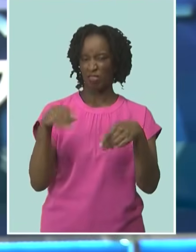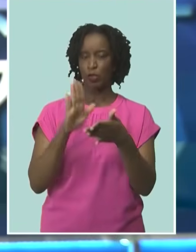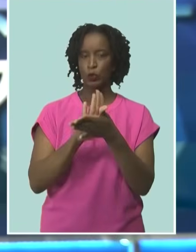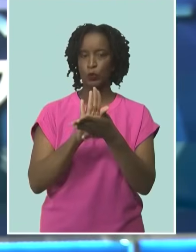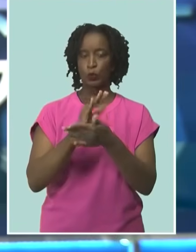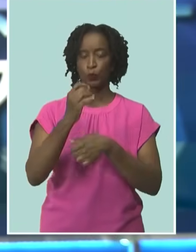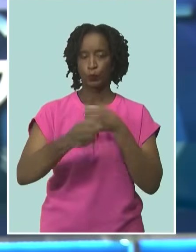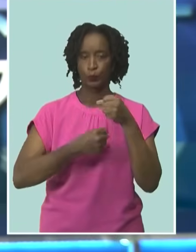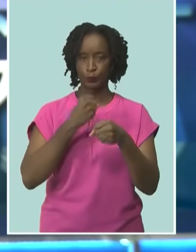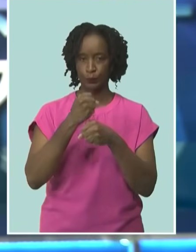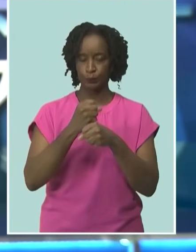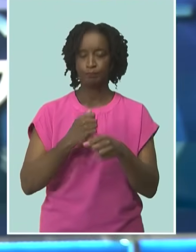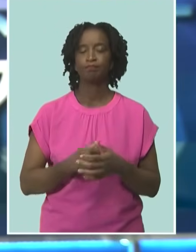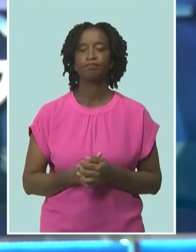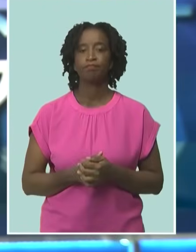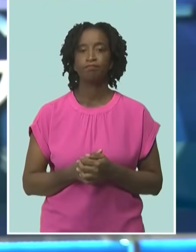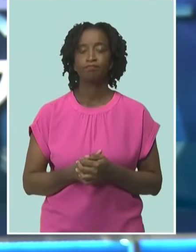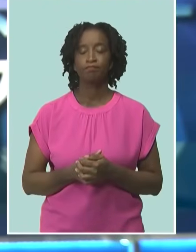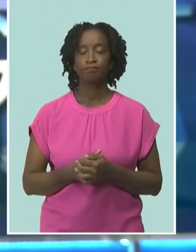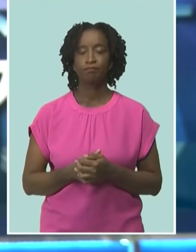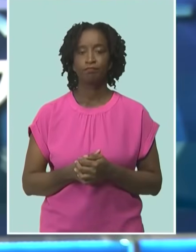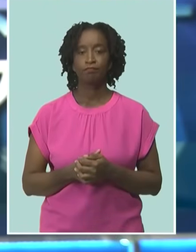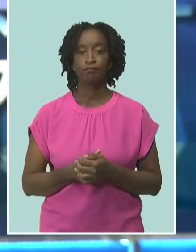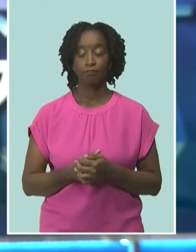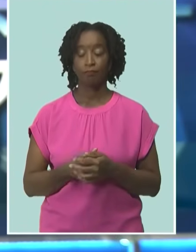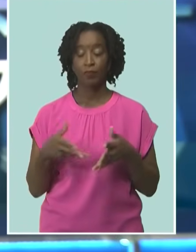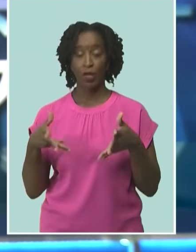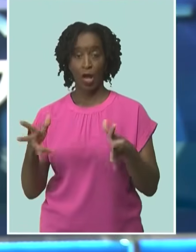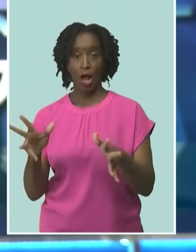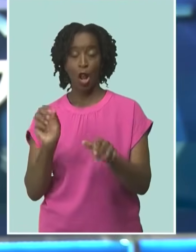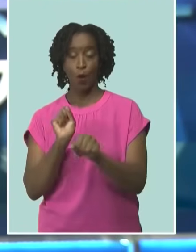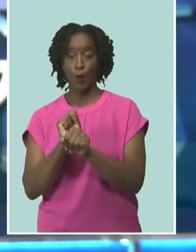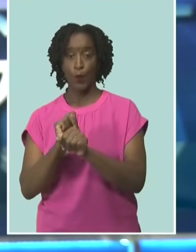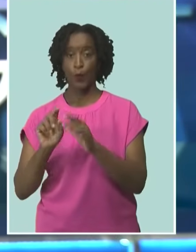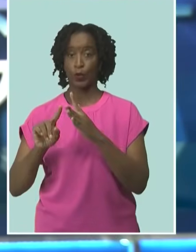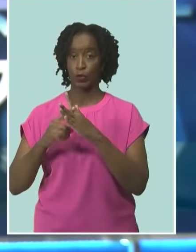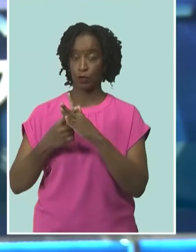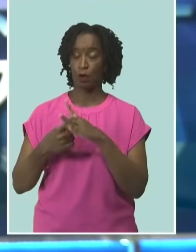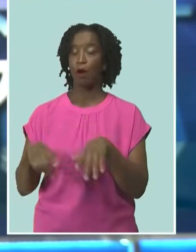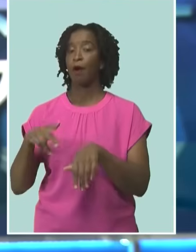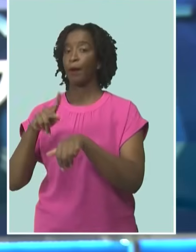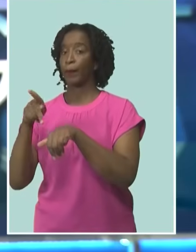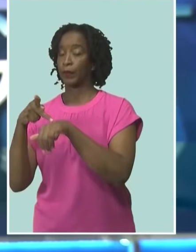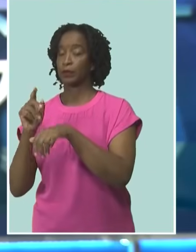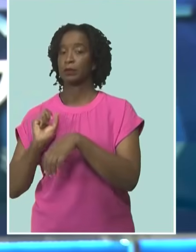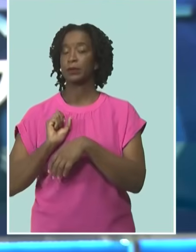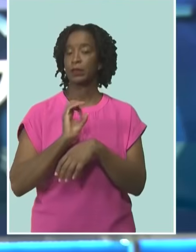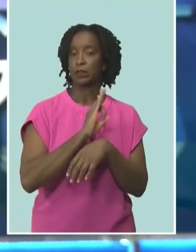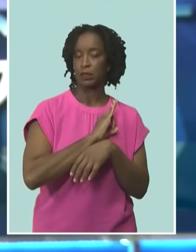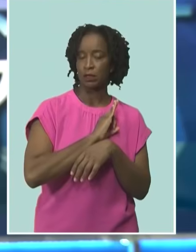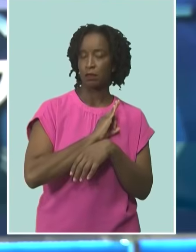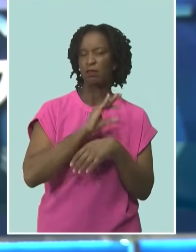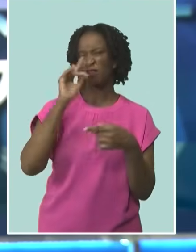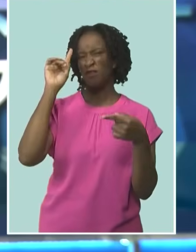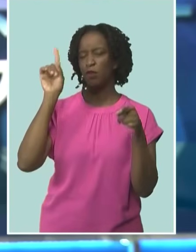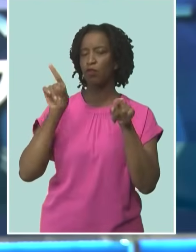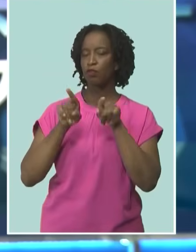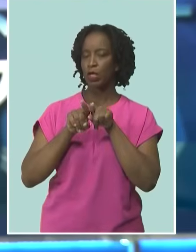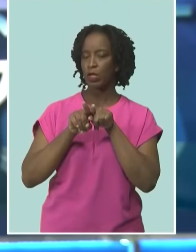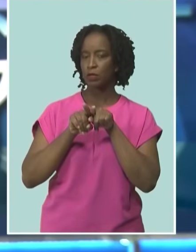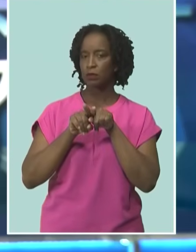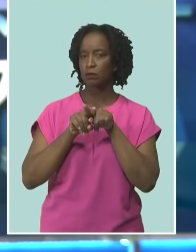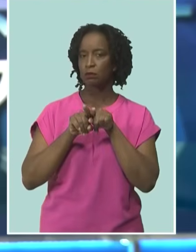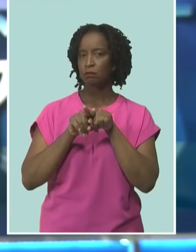year. To facilitate this early start, the principal and staff have agreed to the use